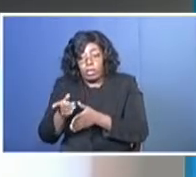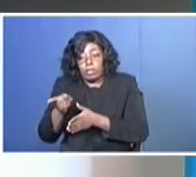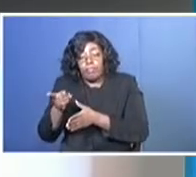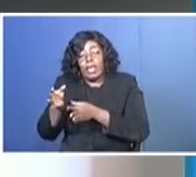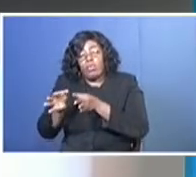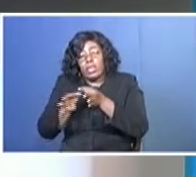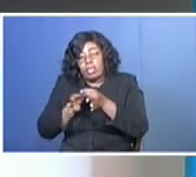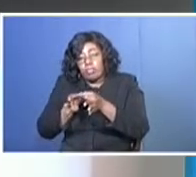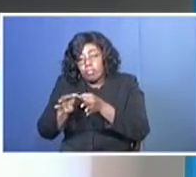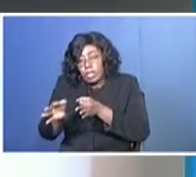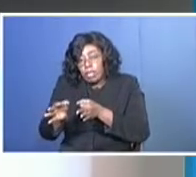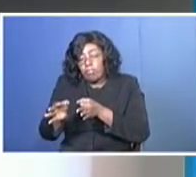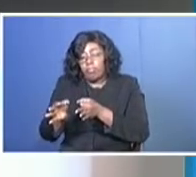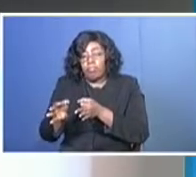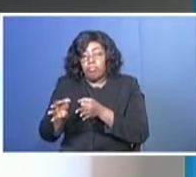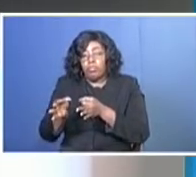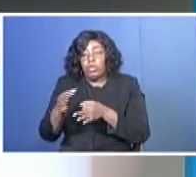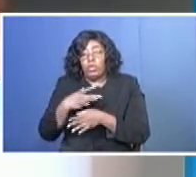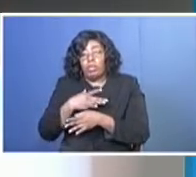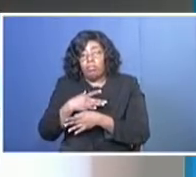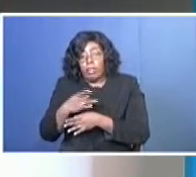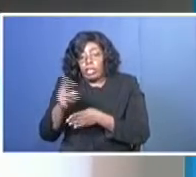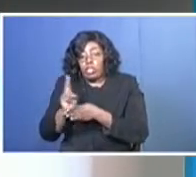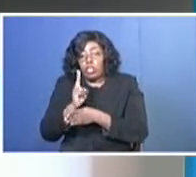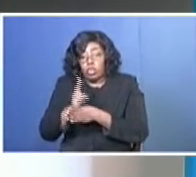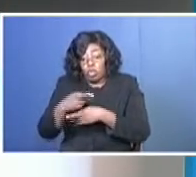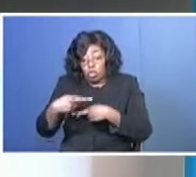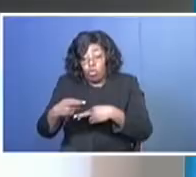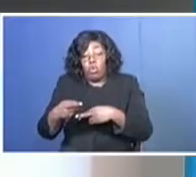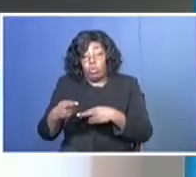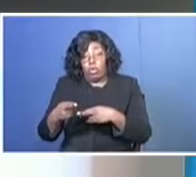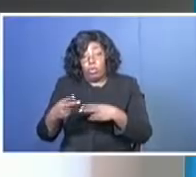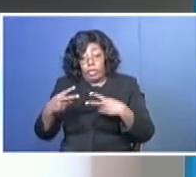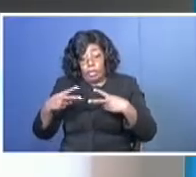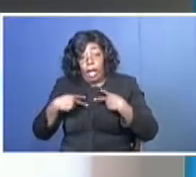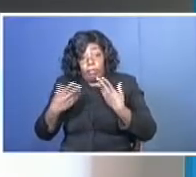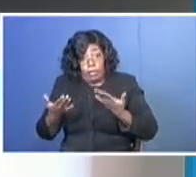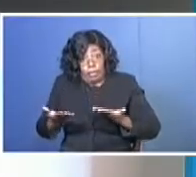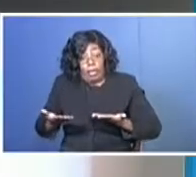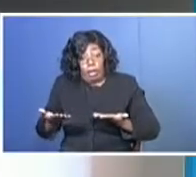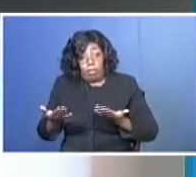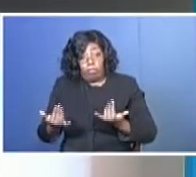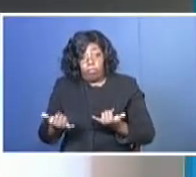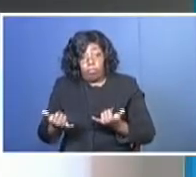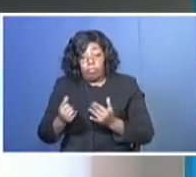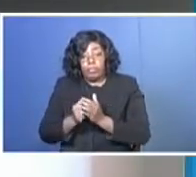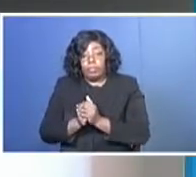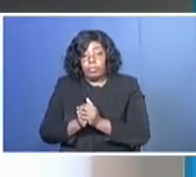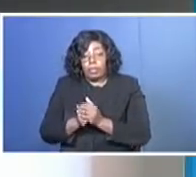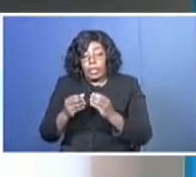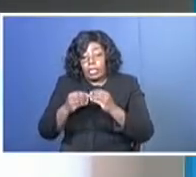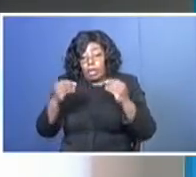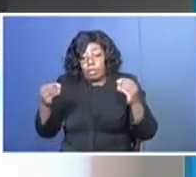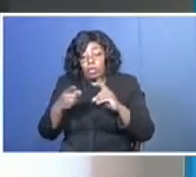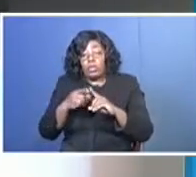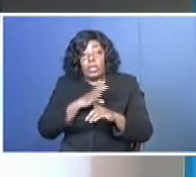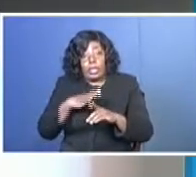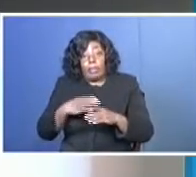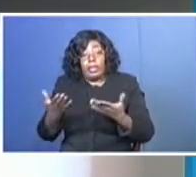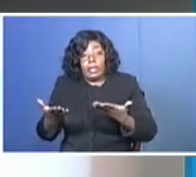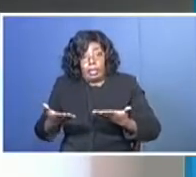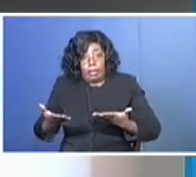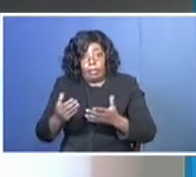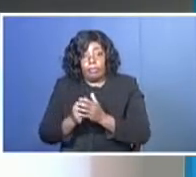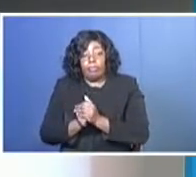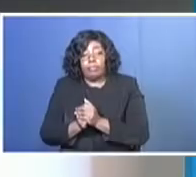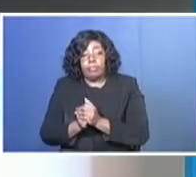that we would perhaps like to use the room that we're in now, the press room, which is adjacent to the cabinet here.